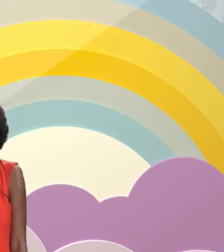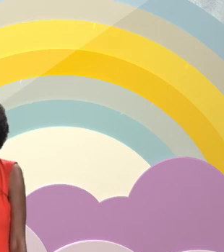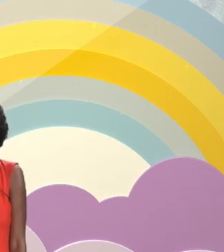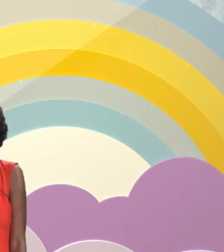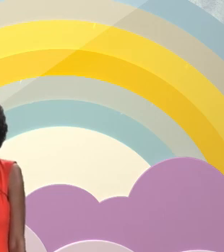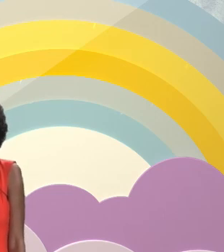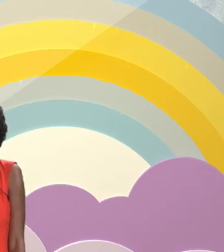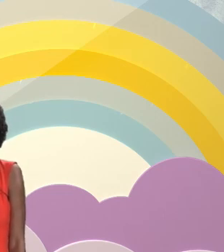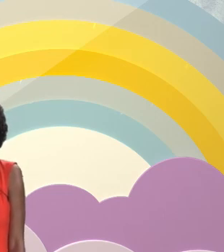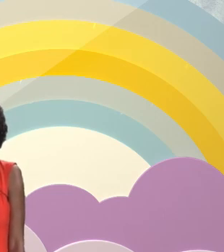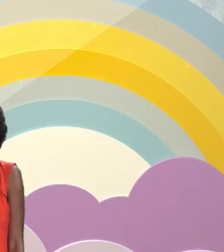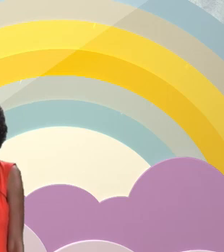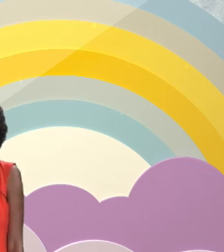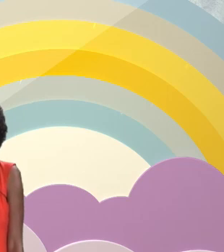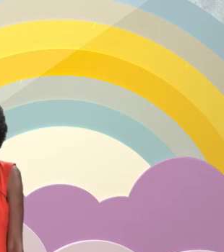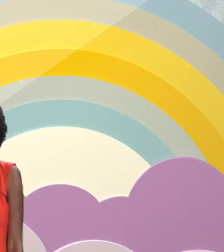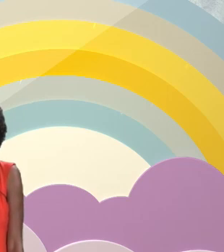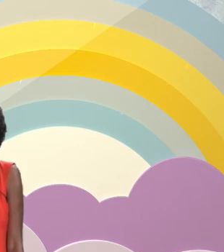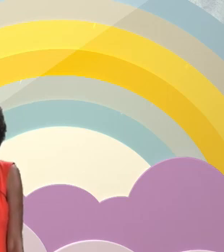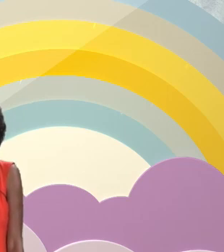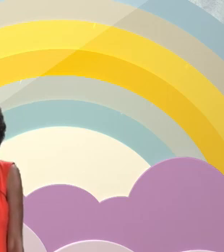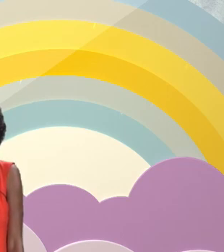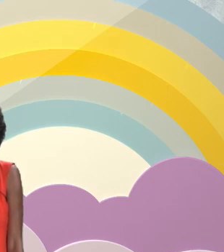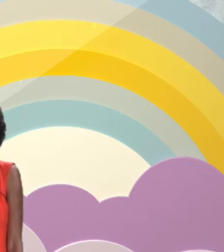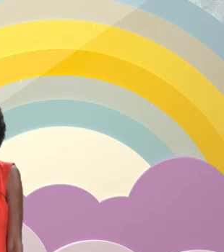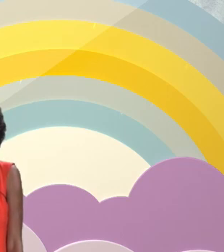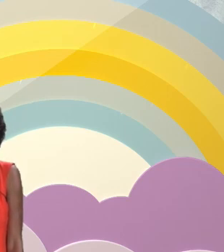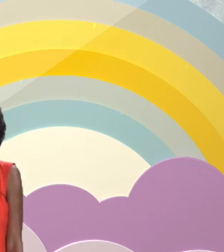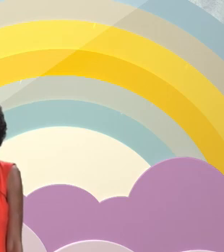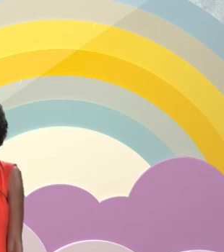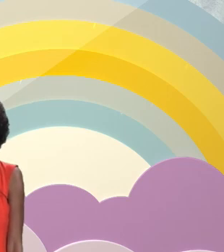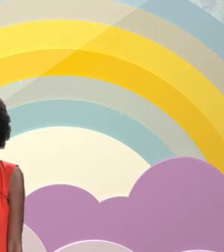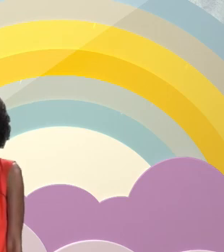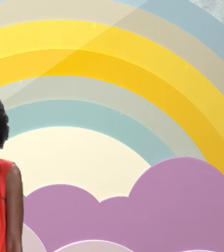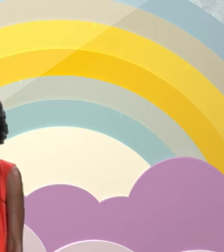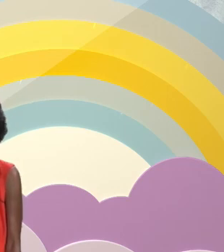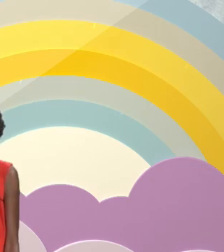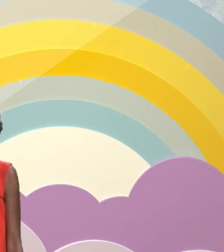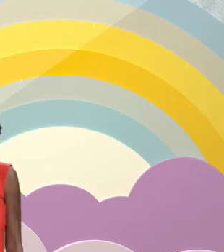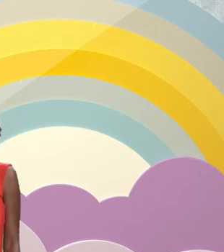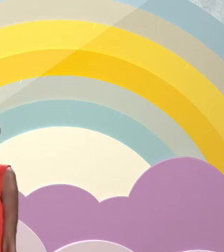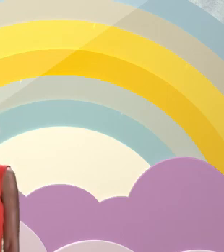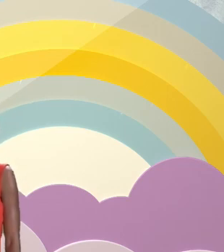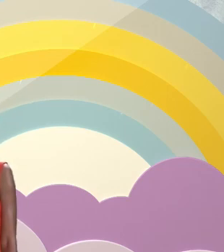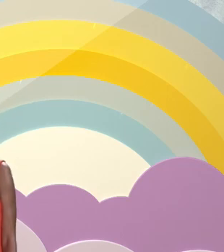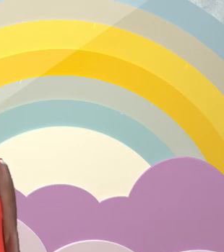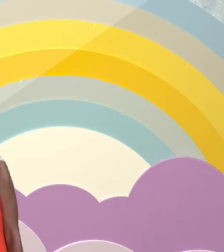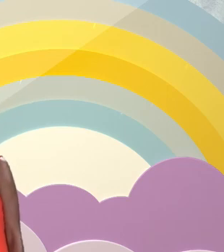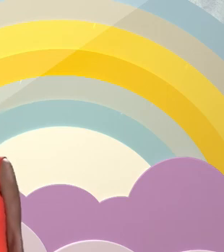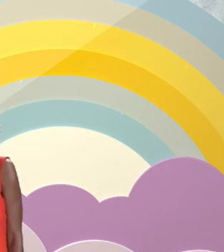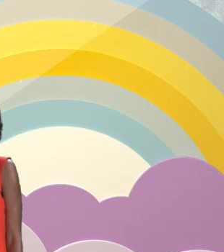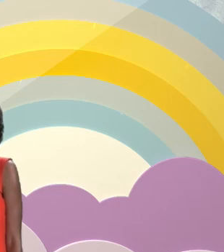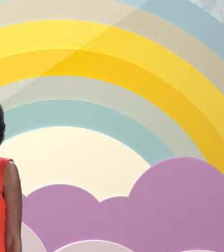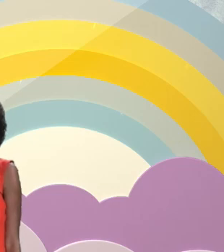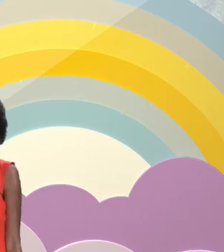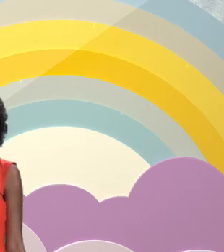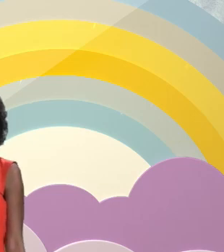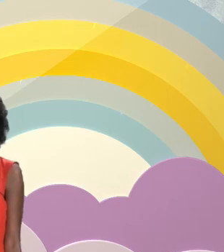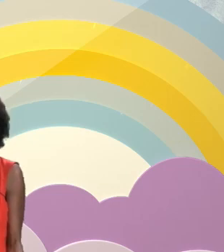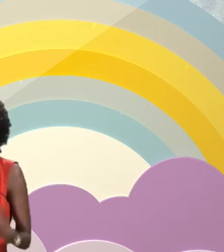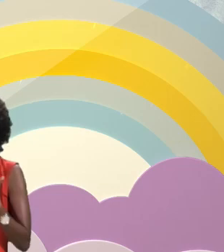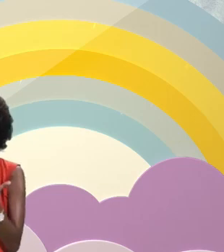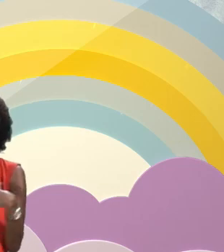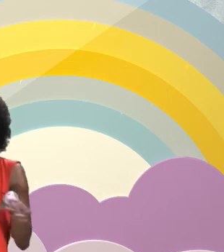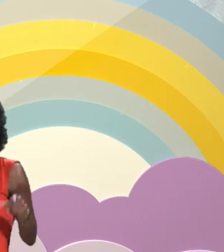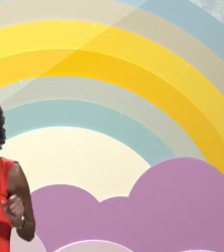their cultural dance. So we're just going to show you not everything, we're not going to give everything away. We're just going to show you how it's done. So are you ready,